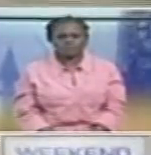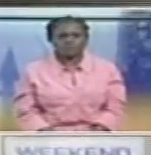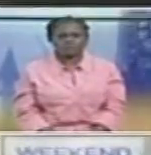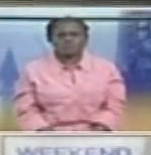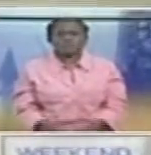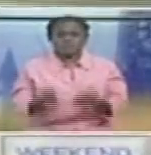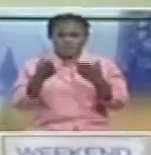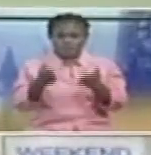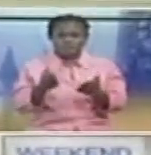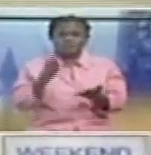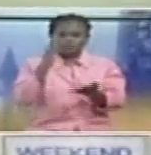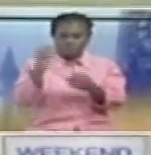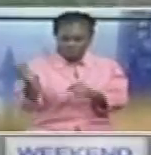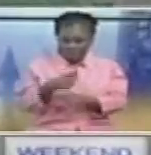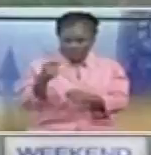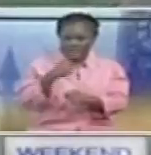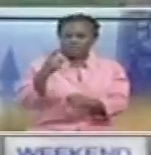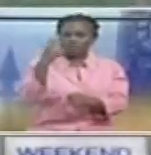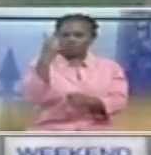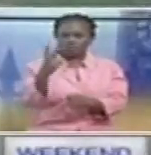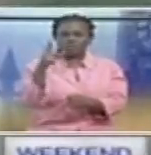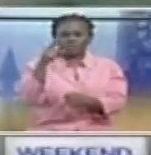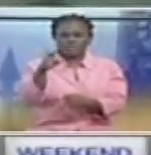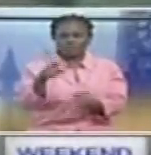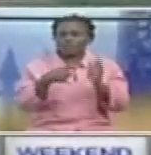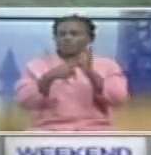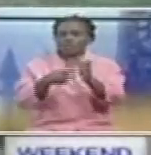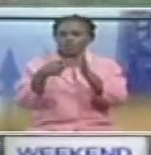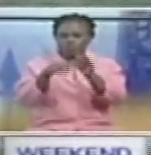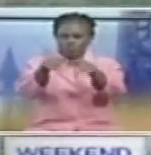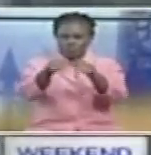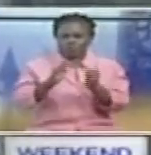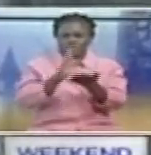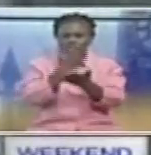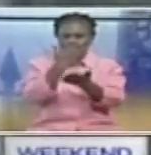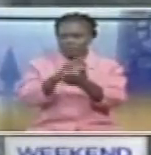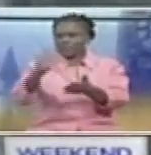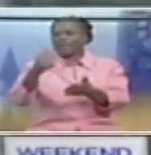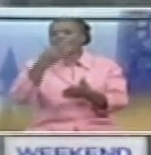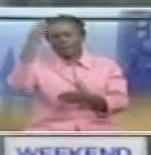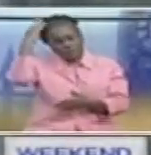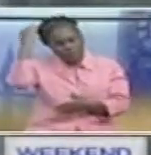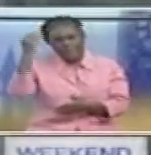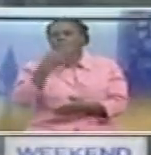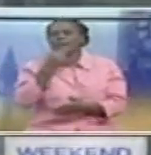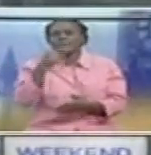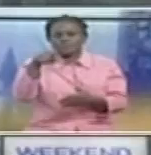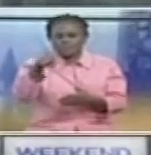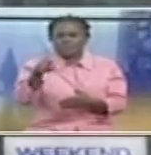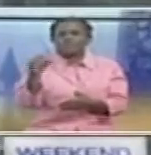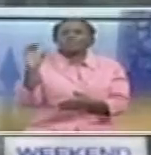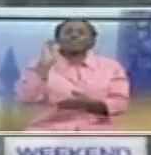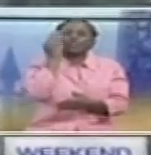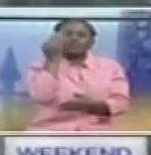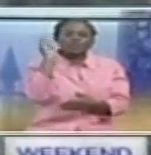For what is believed to be 2 months, George Karari shared a shallow grave with Adan Suleiman. We drive to Isiolo to see